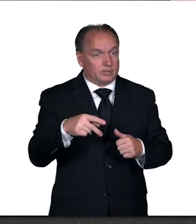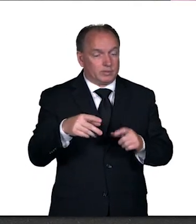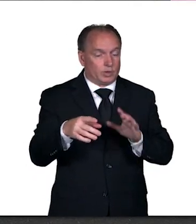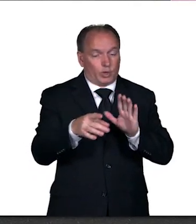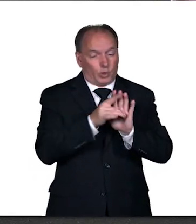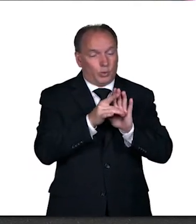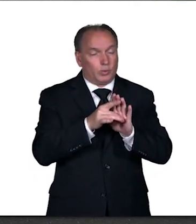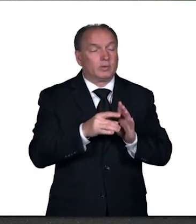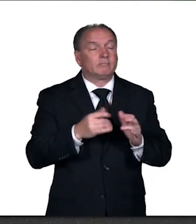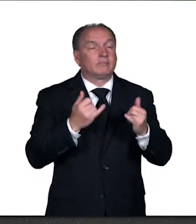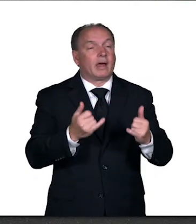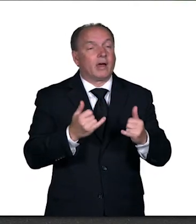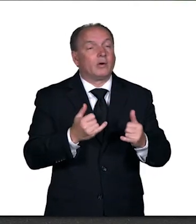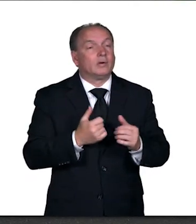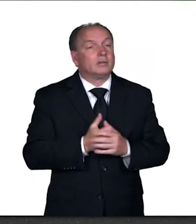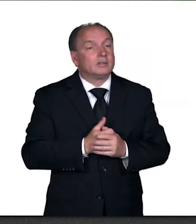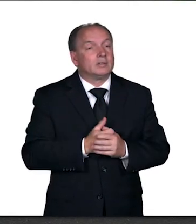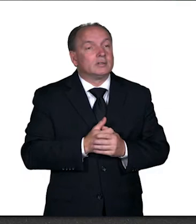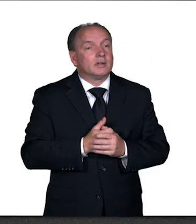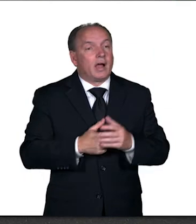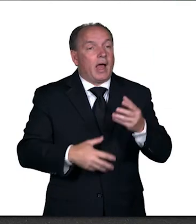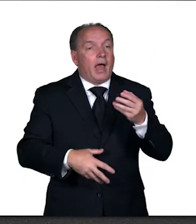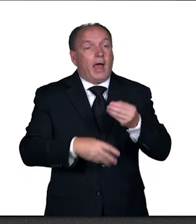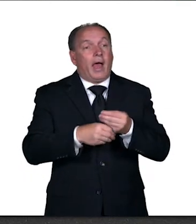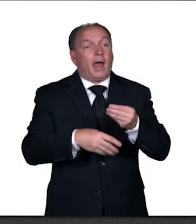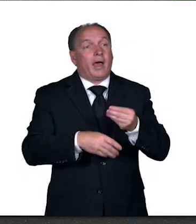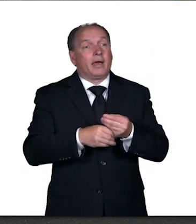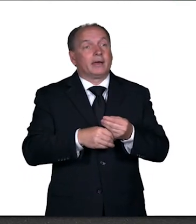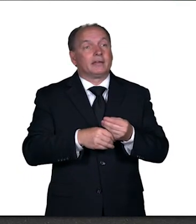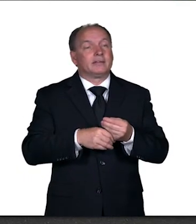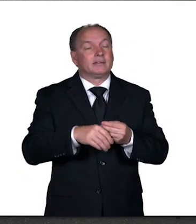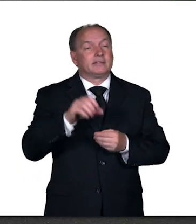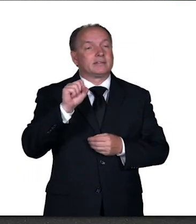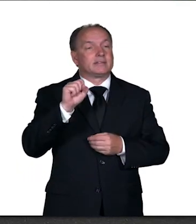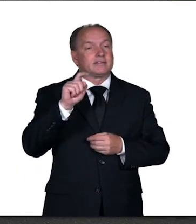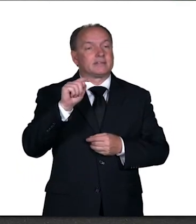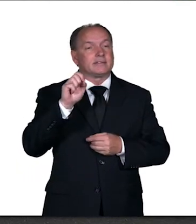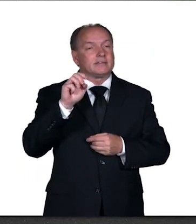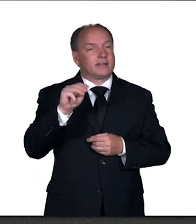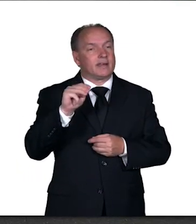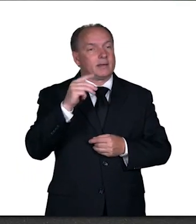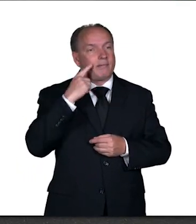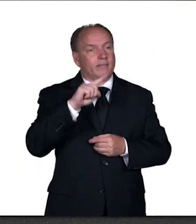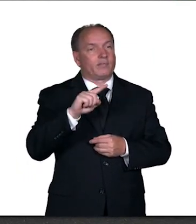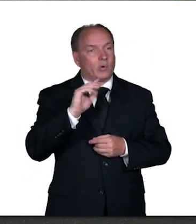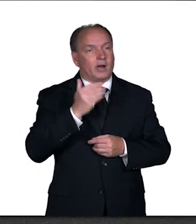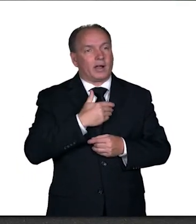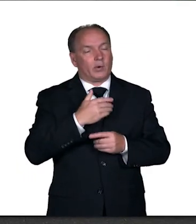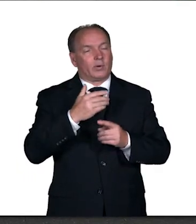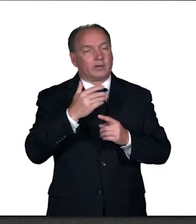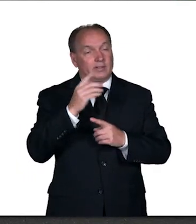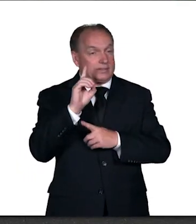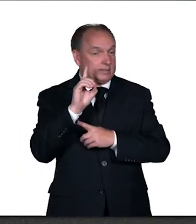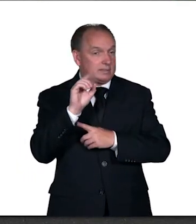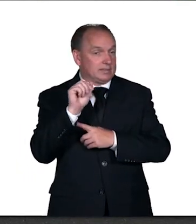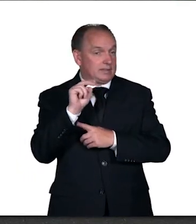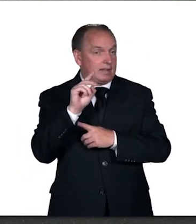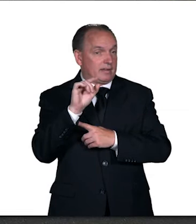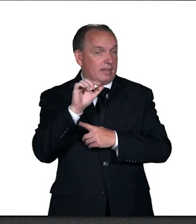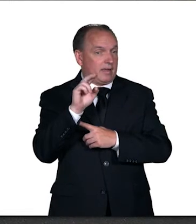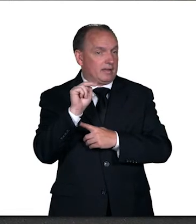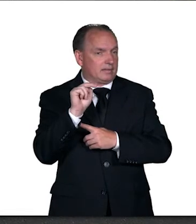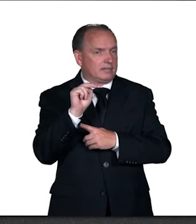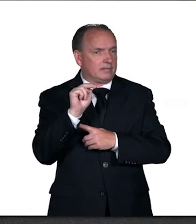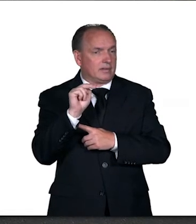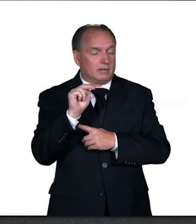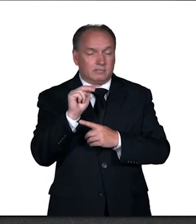glued. Now we have to add a stem for our dandelion. So if you